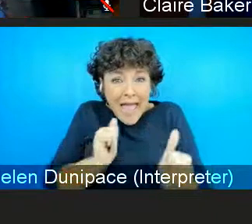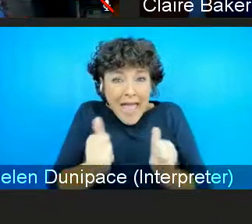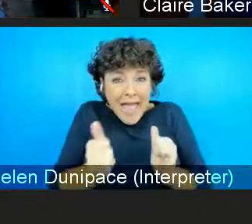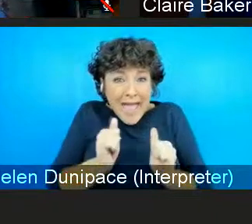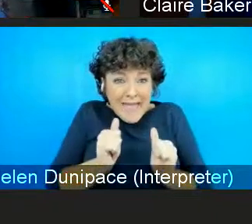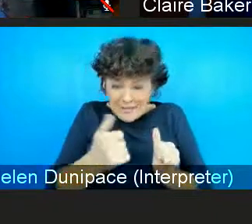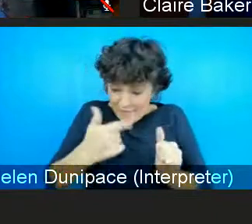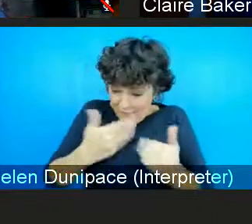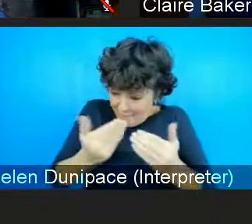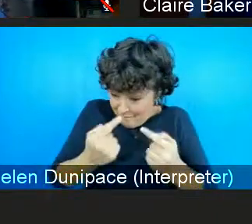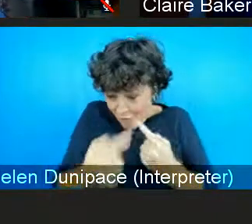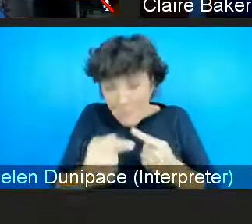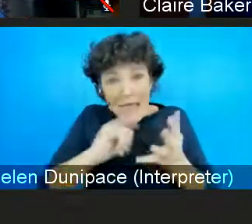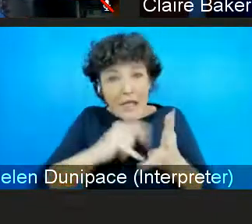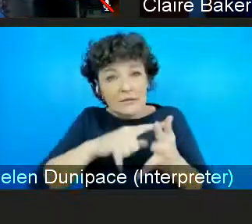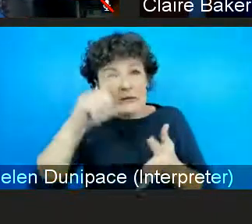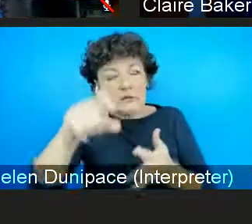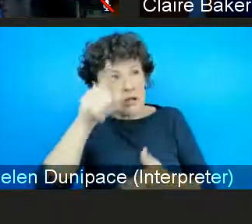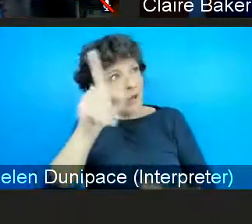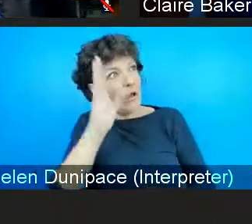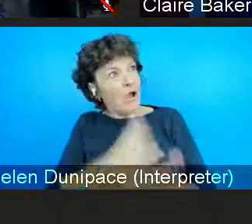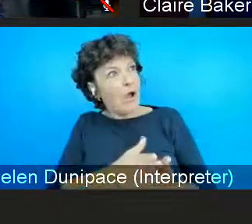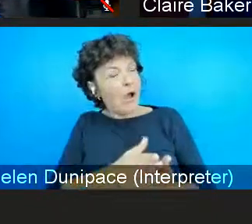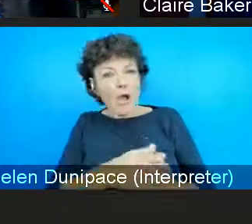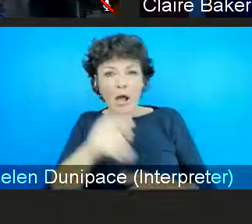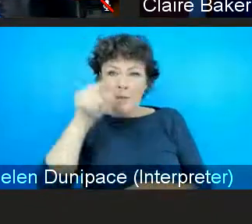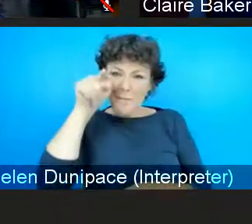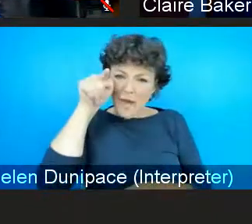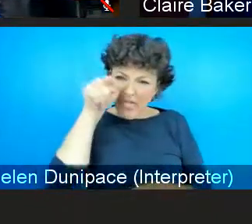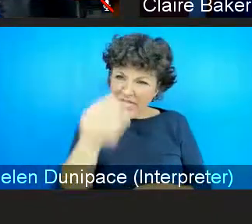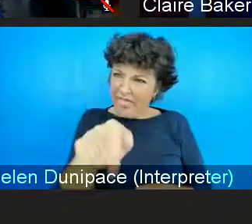at the SEC, that delegates